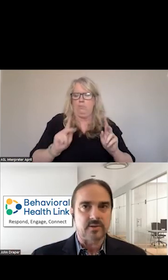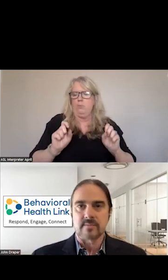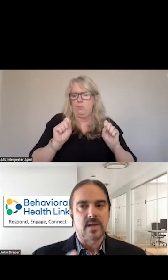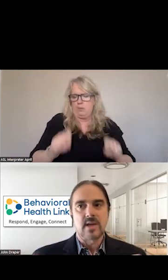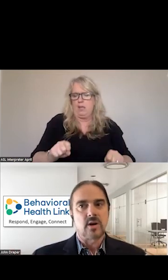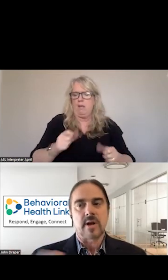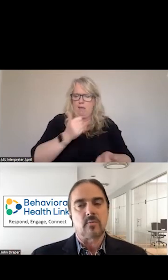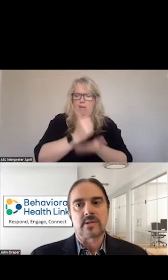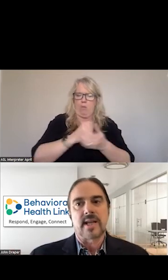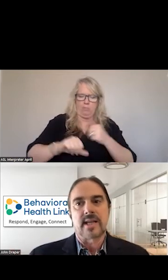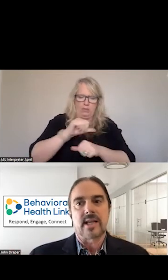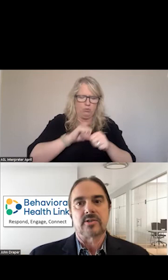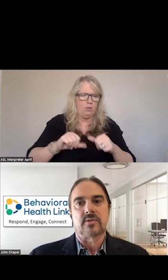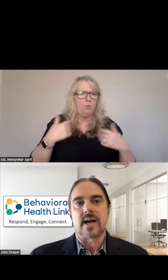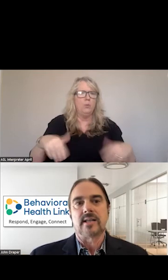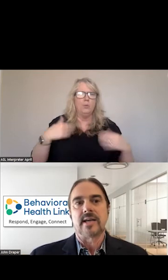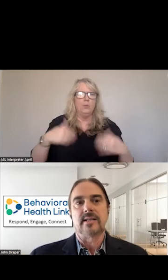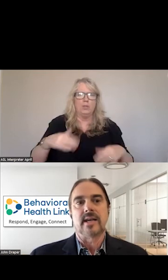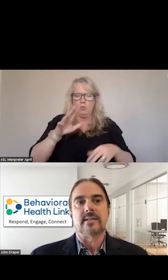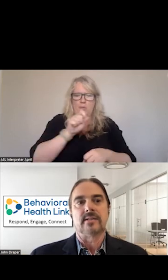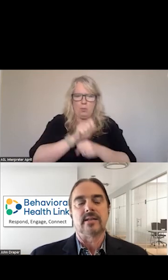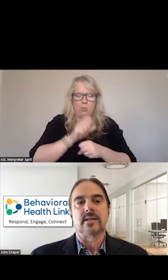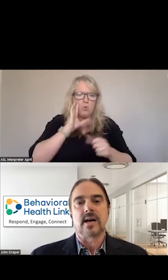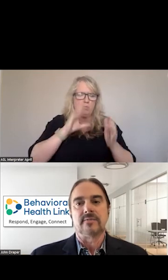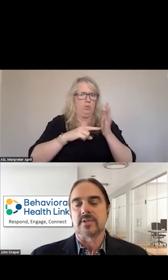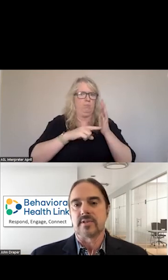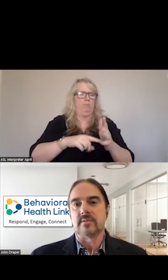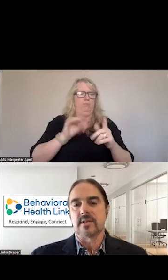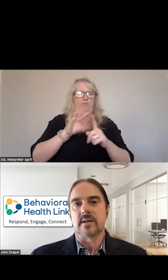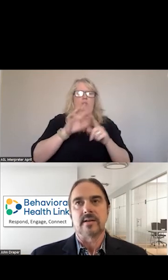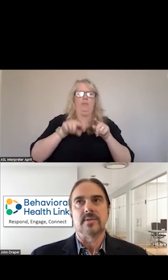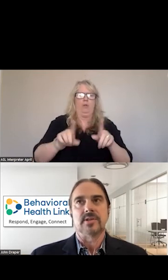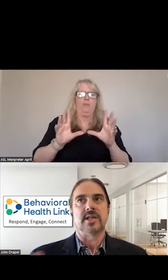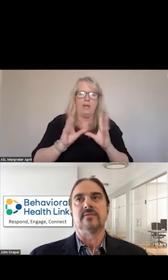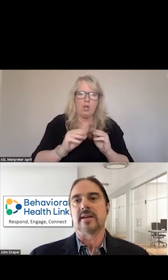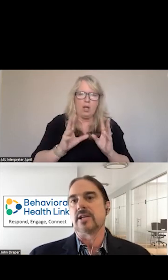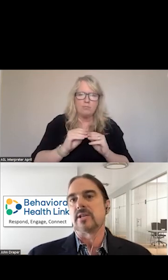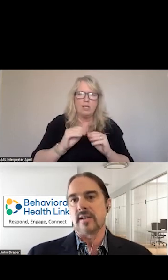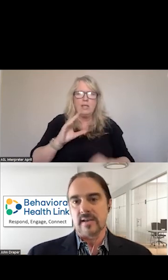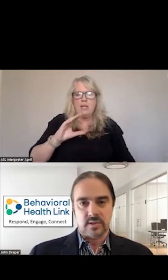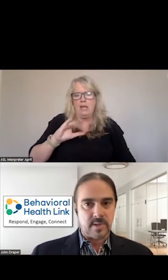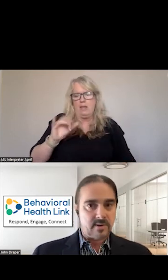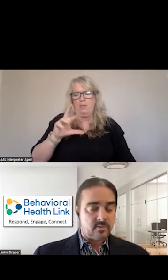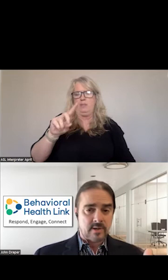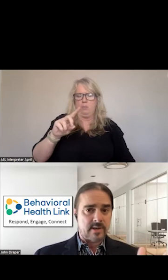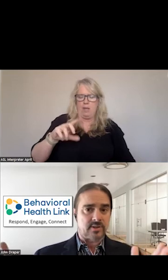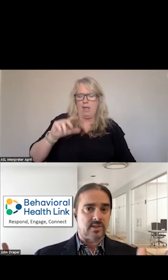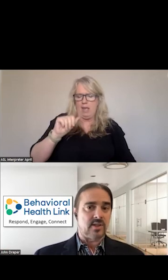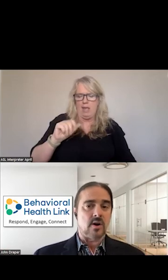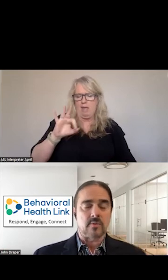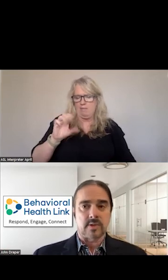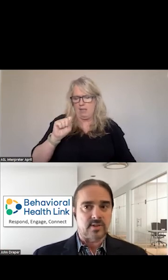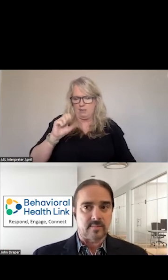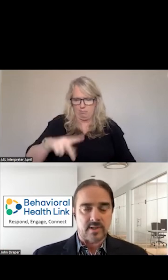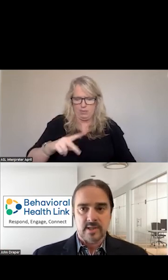other. There's some great work that Ad Council highlighted at the conference that the JED Foundation and AFSP are doing around Seize